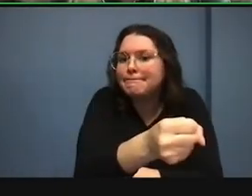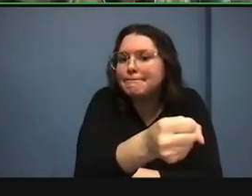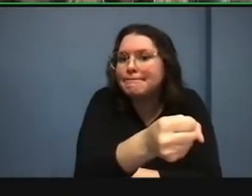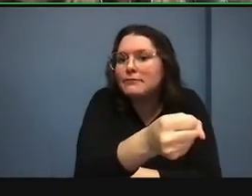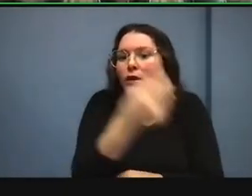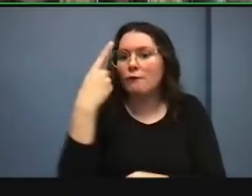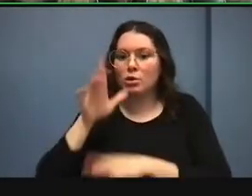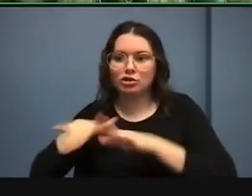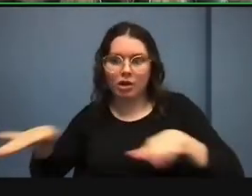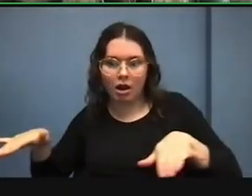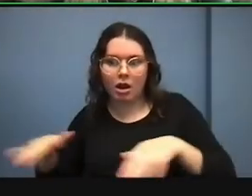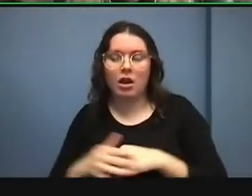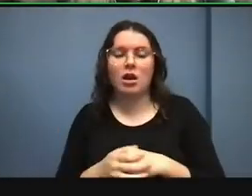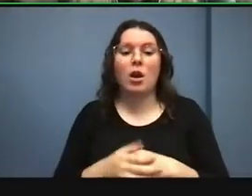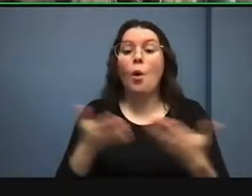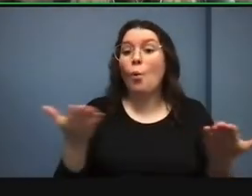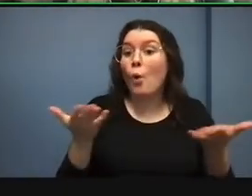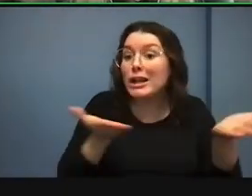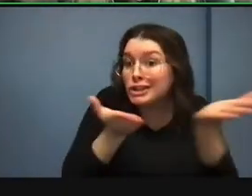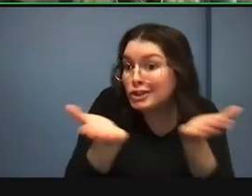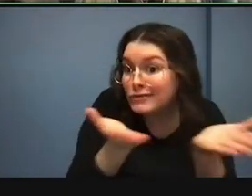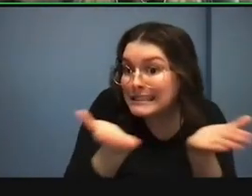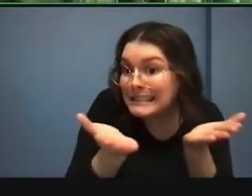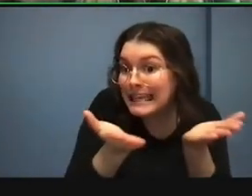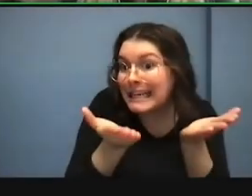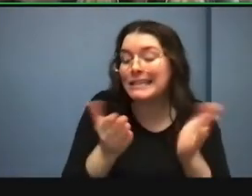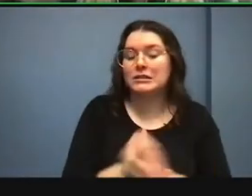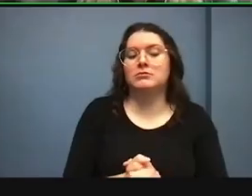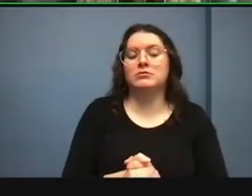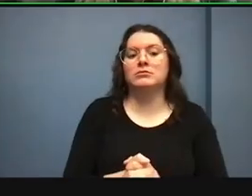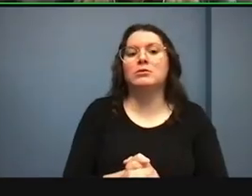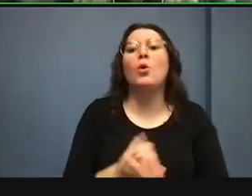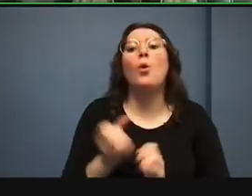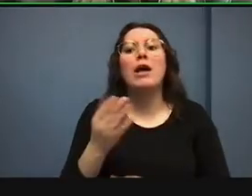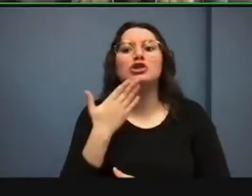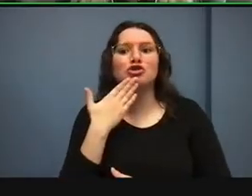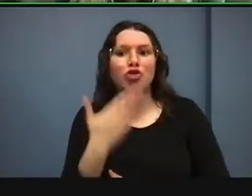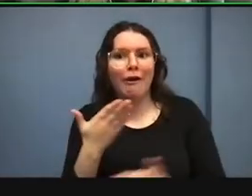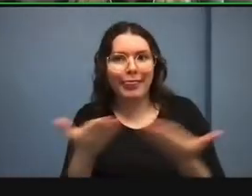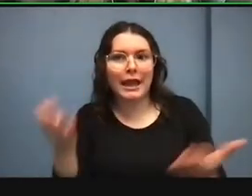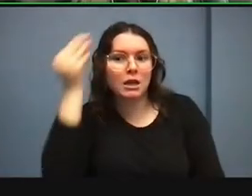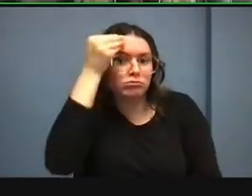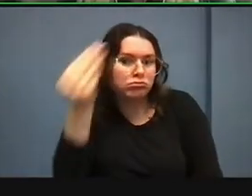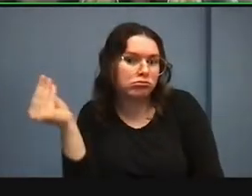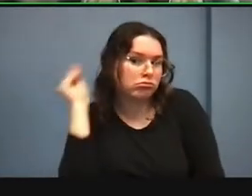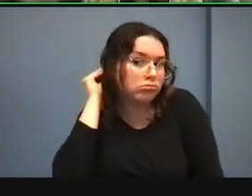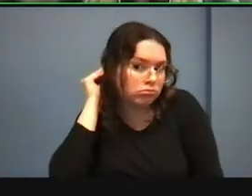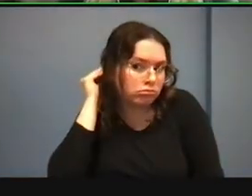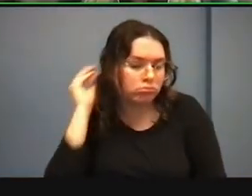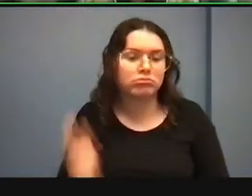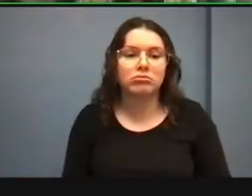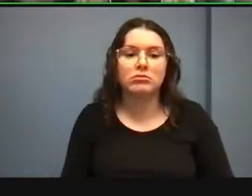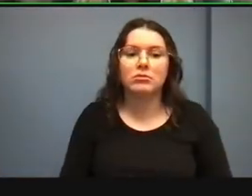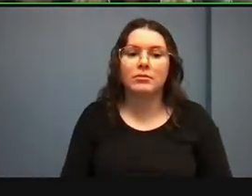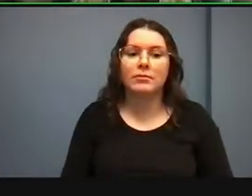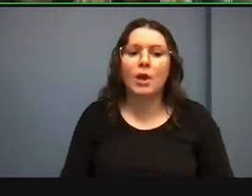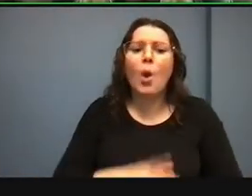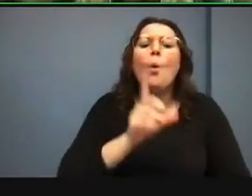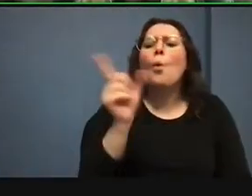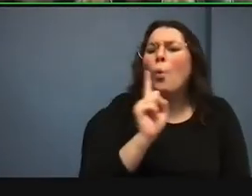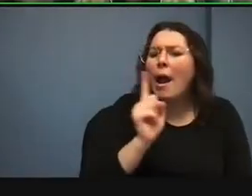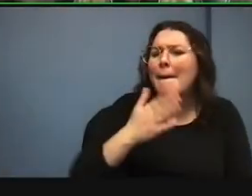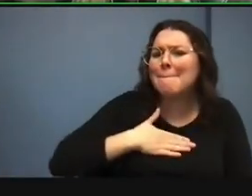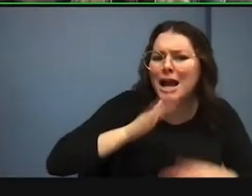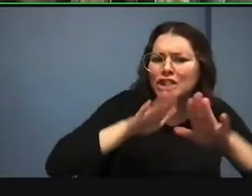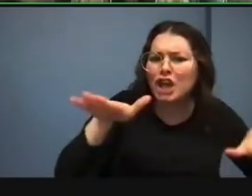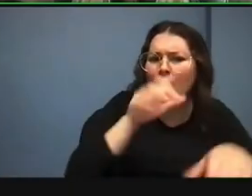in, what service that child's going to get. So that's a good thing to keep in the back of your mind. Where is my